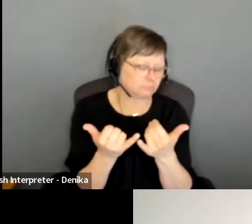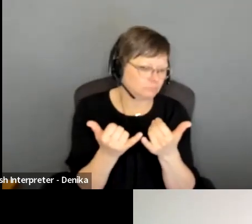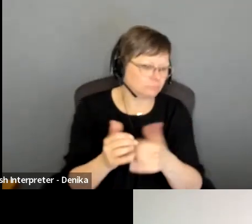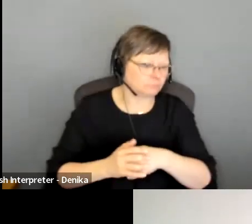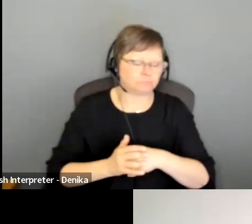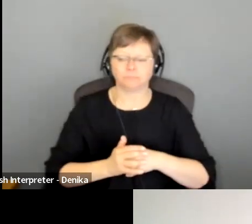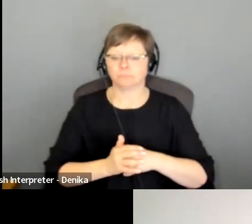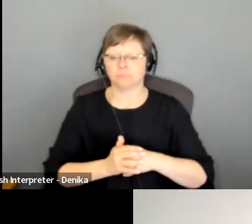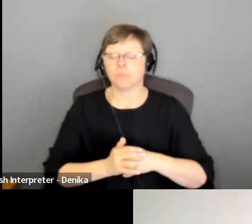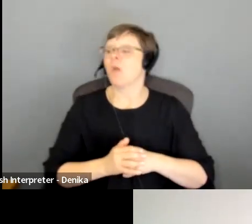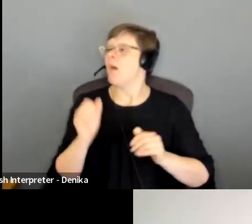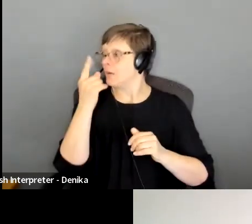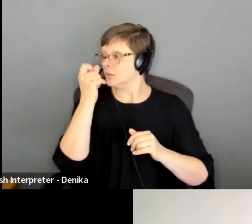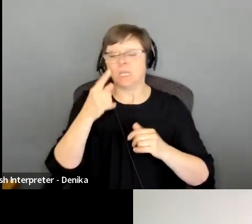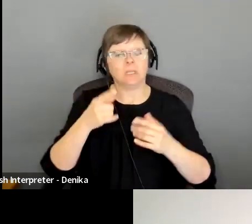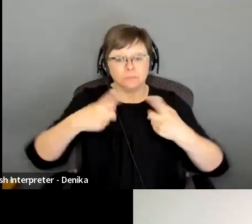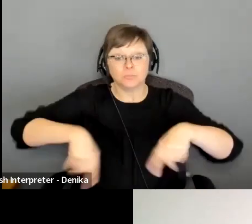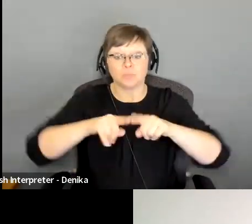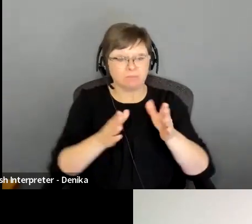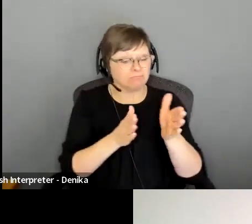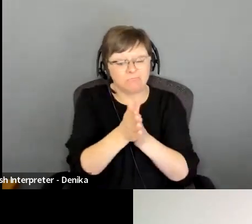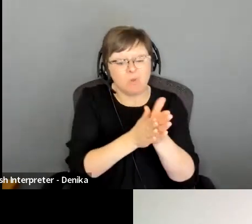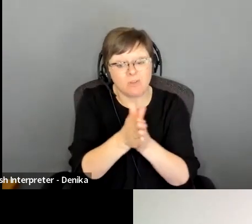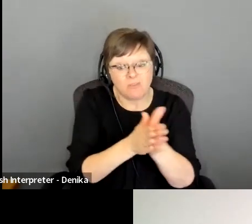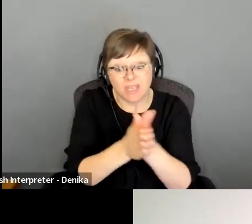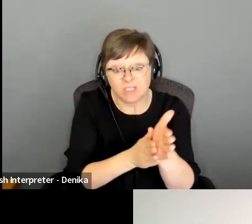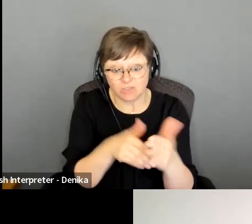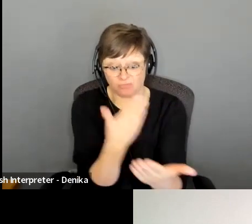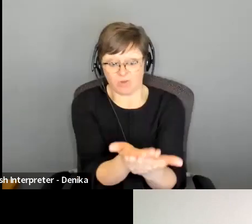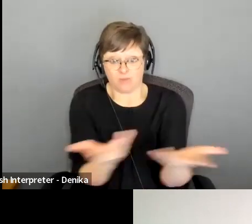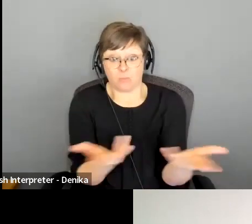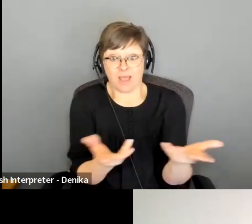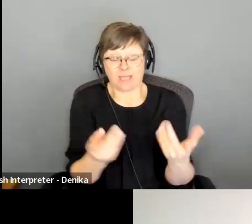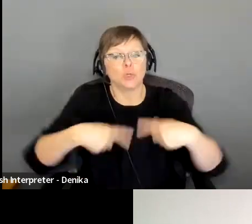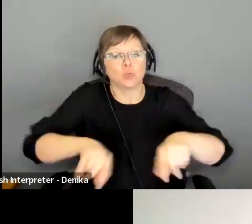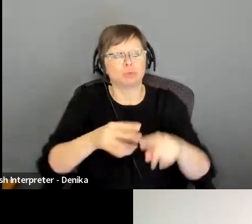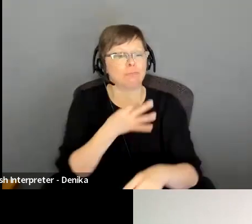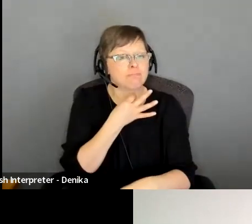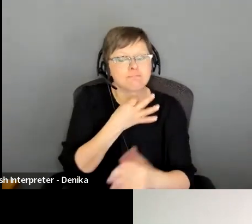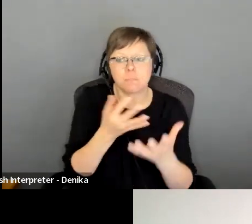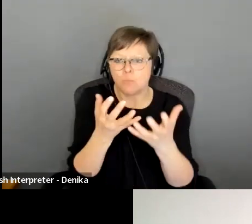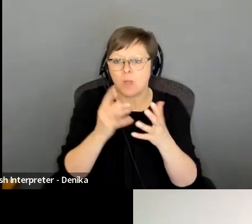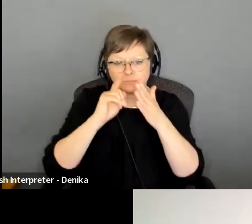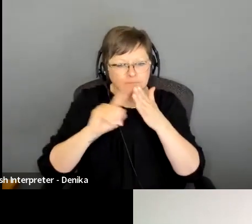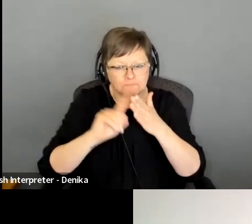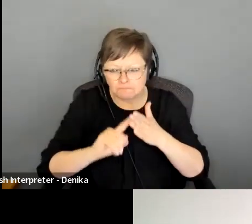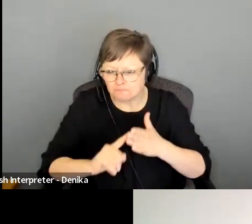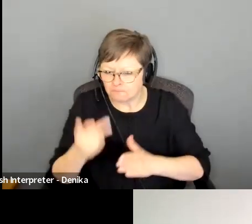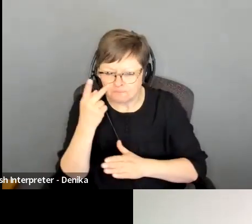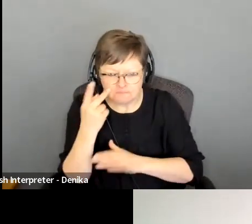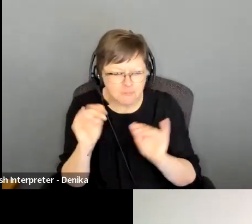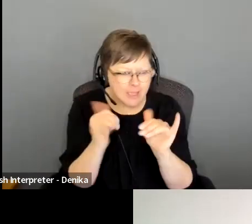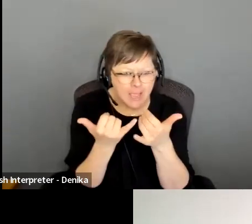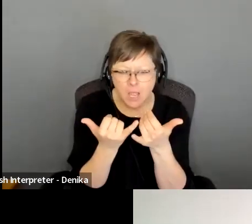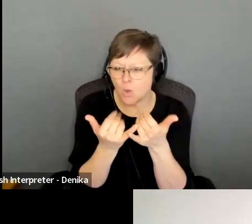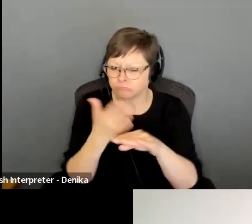here are have got you to this point, this place of being curious, this place of wanting to start to explore this. So there's